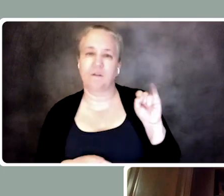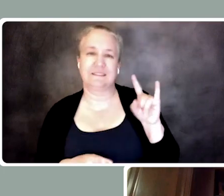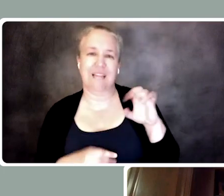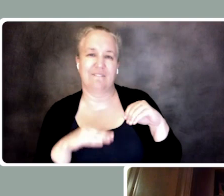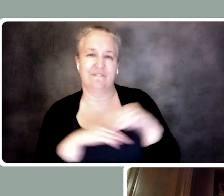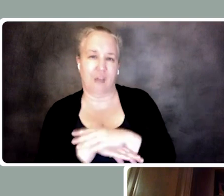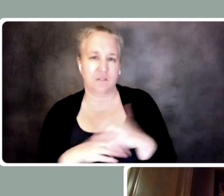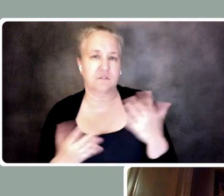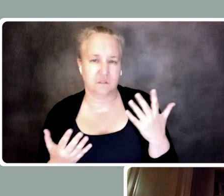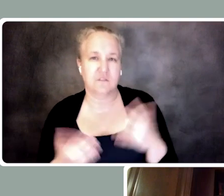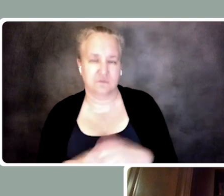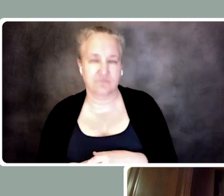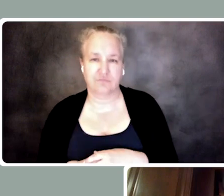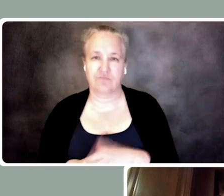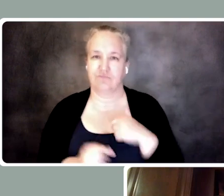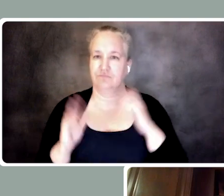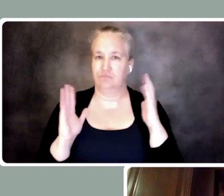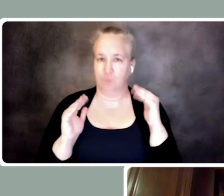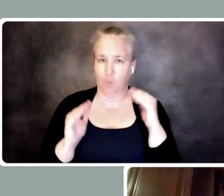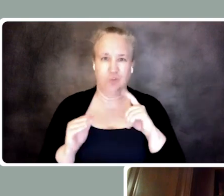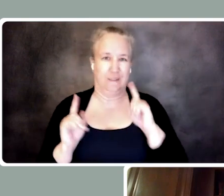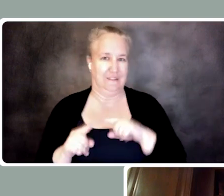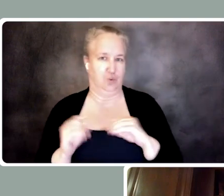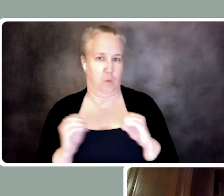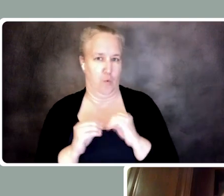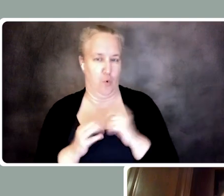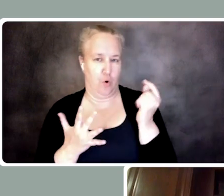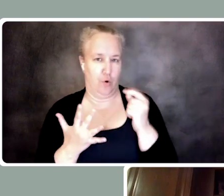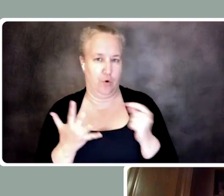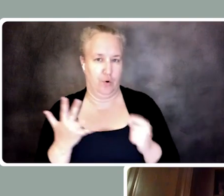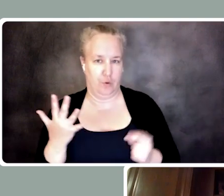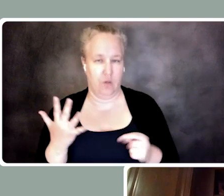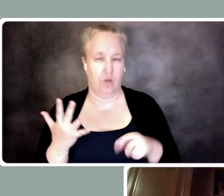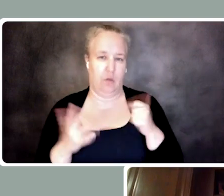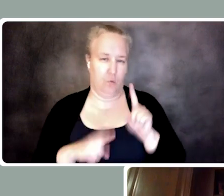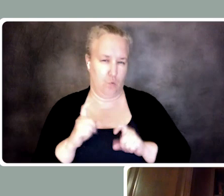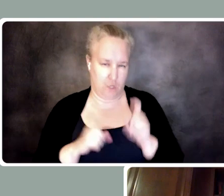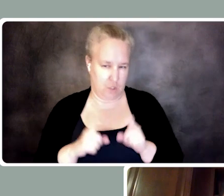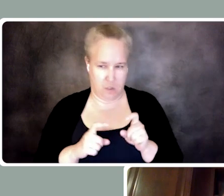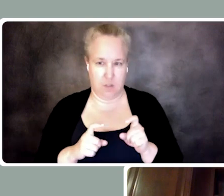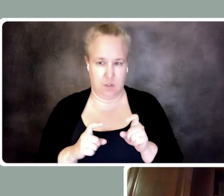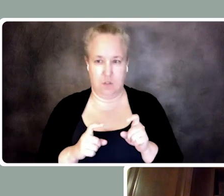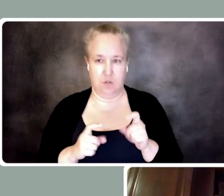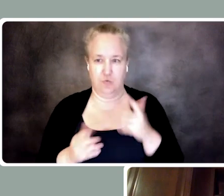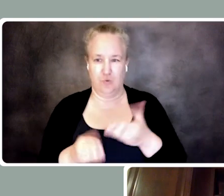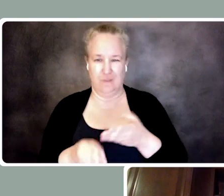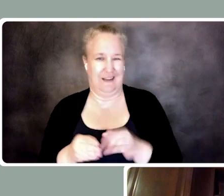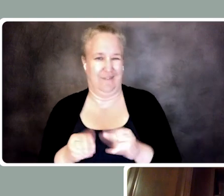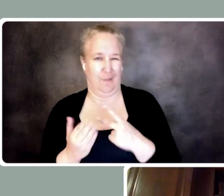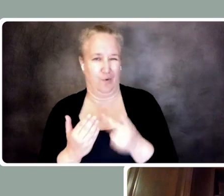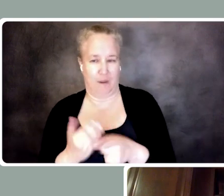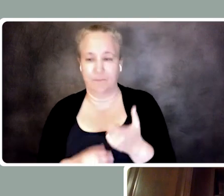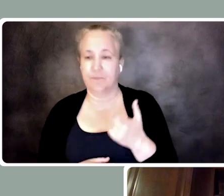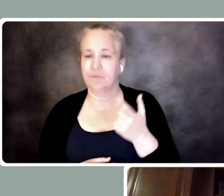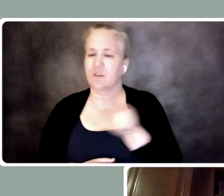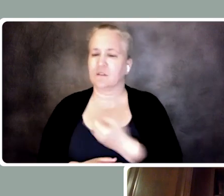I am hoping to get to more of these other questions toward the end of our program. There's a number